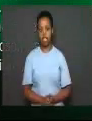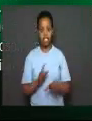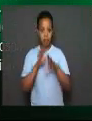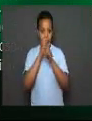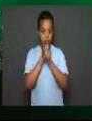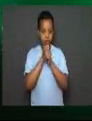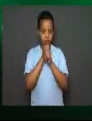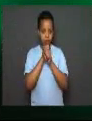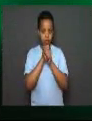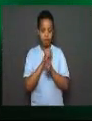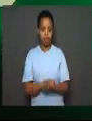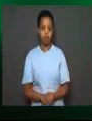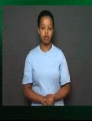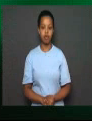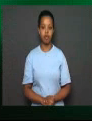Time's up.